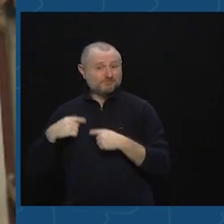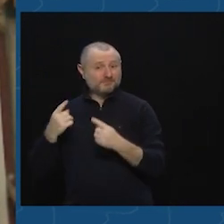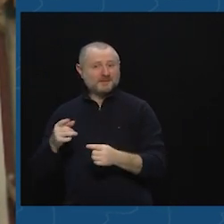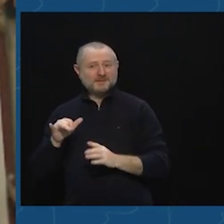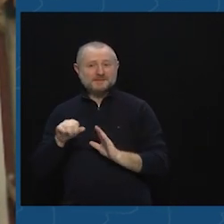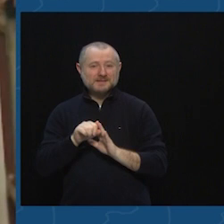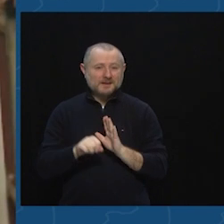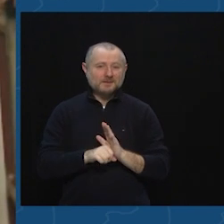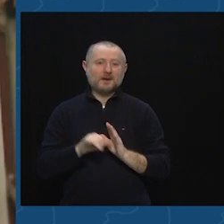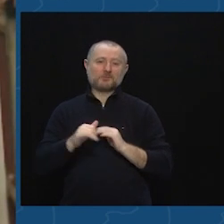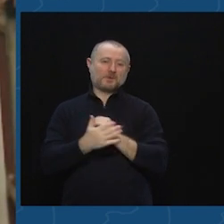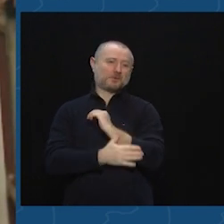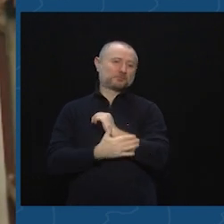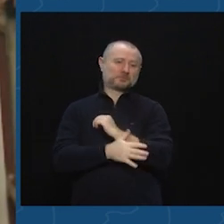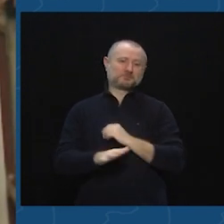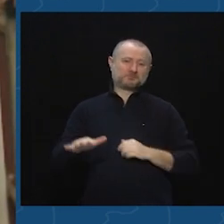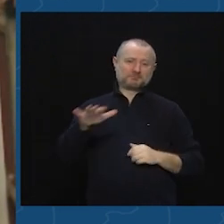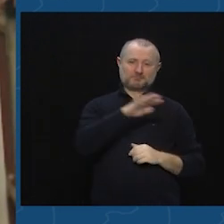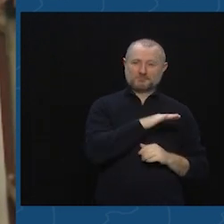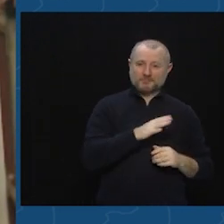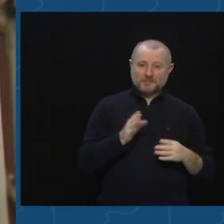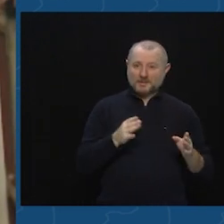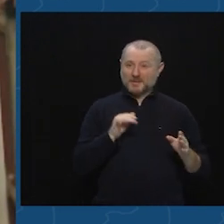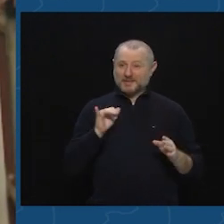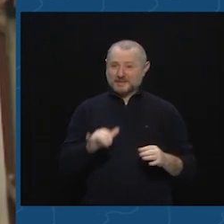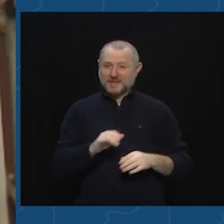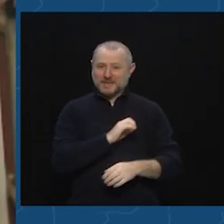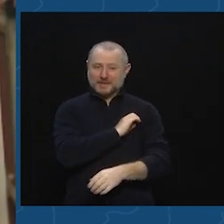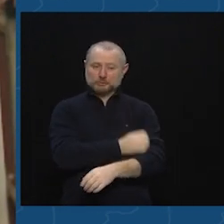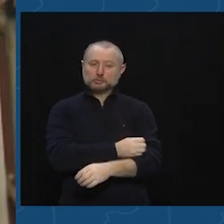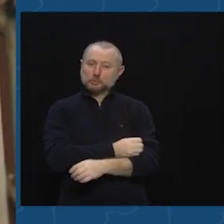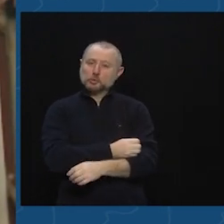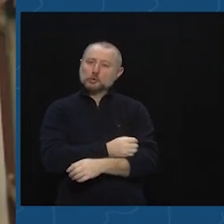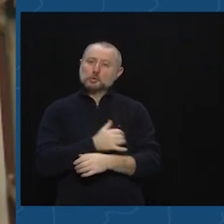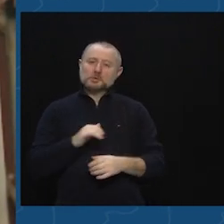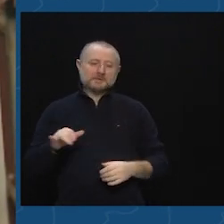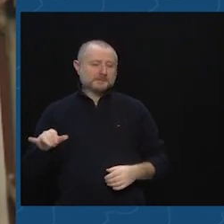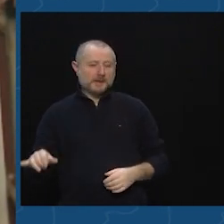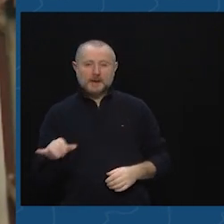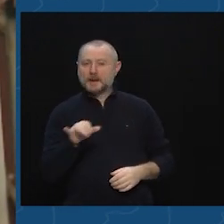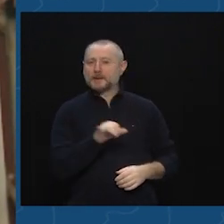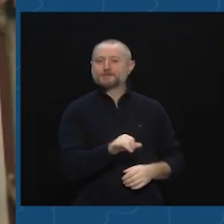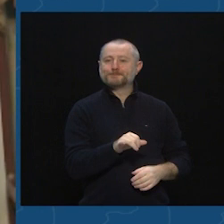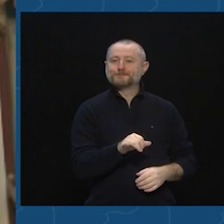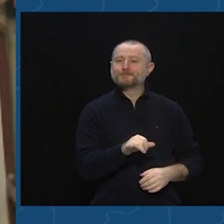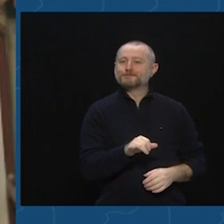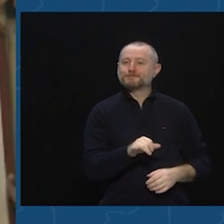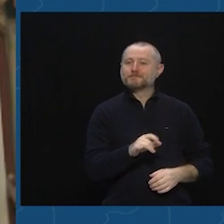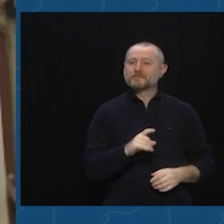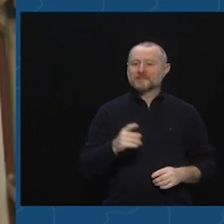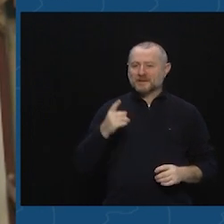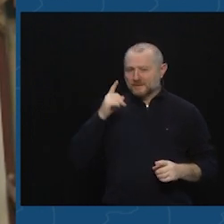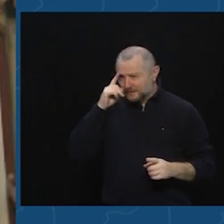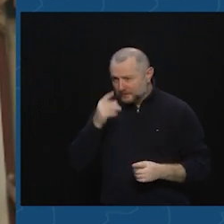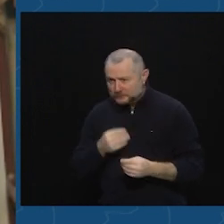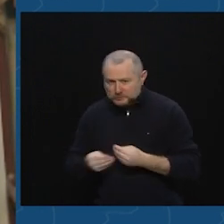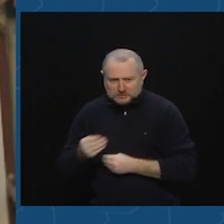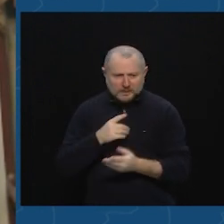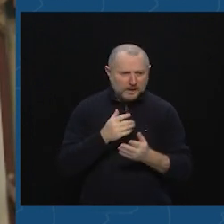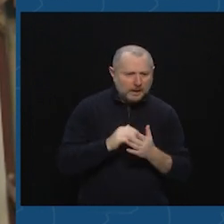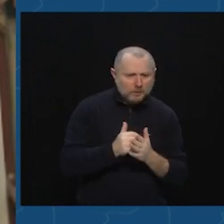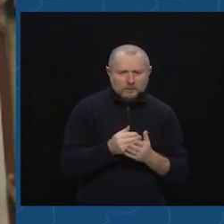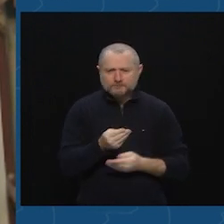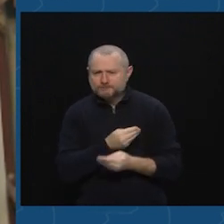country. That's the same energy, that's the same level of intelligence that we must use to end